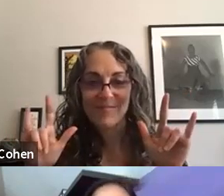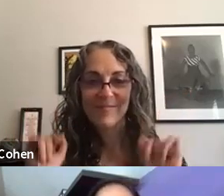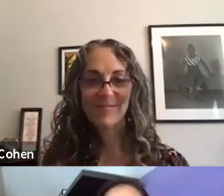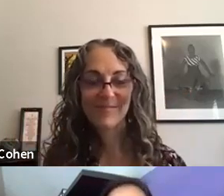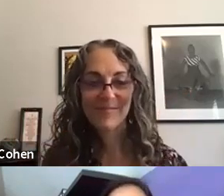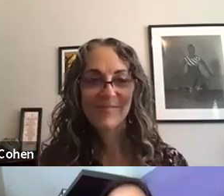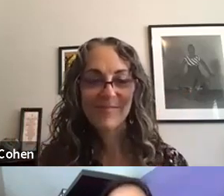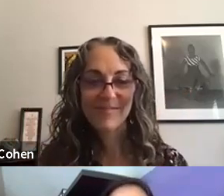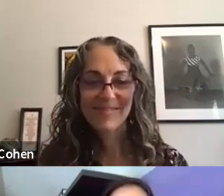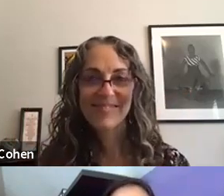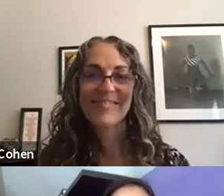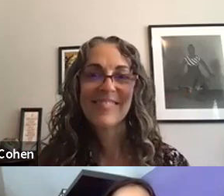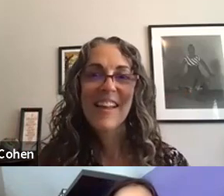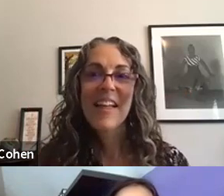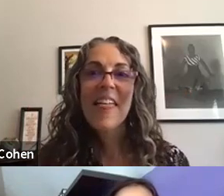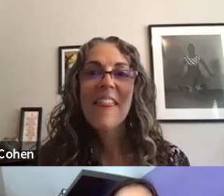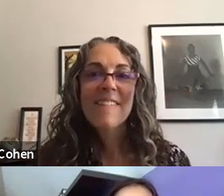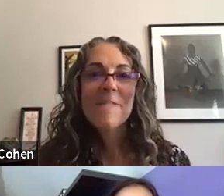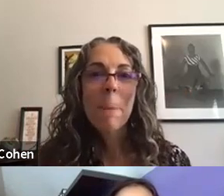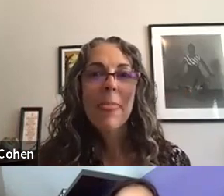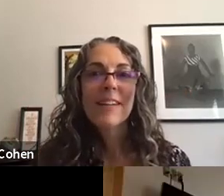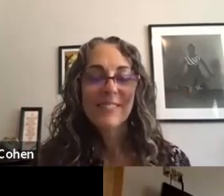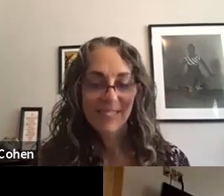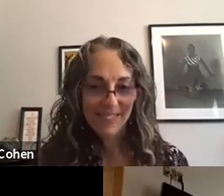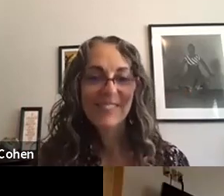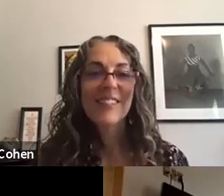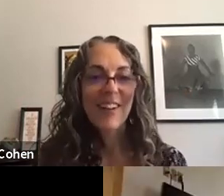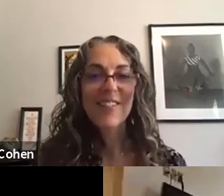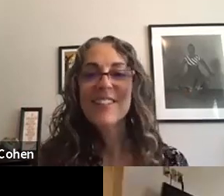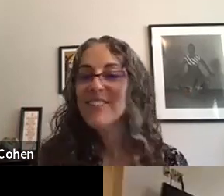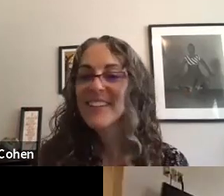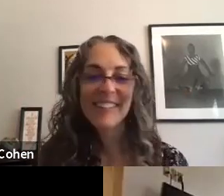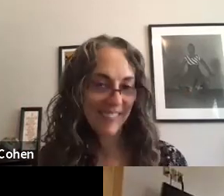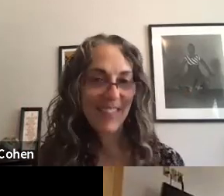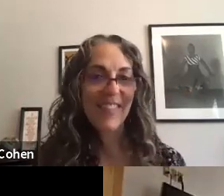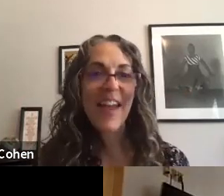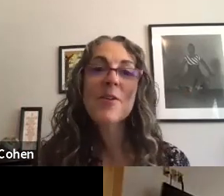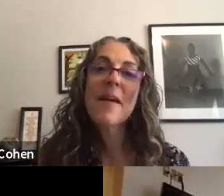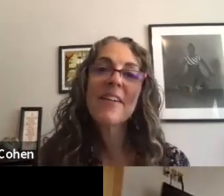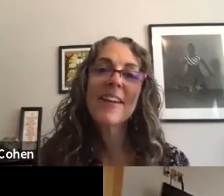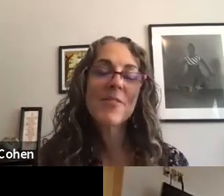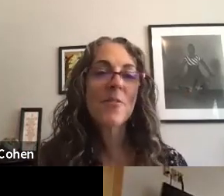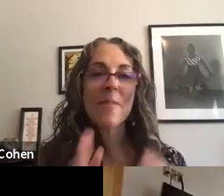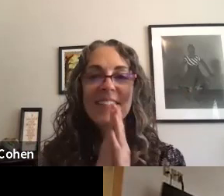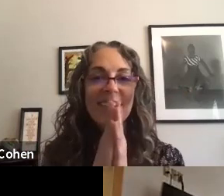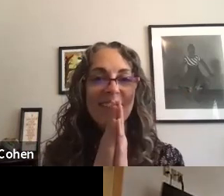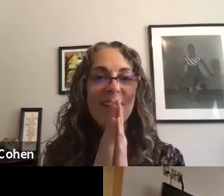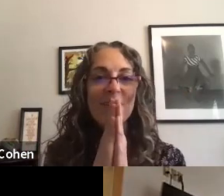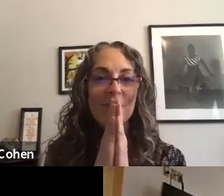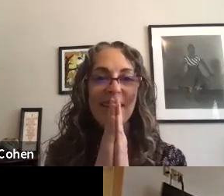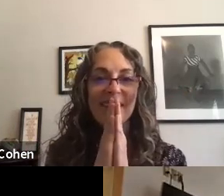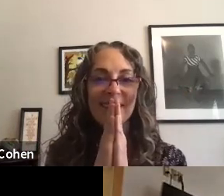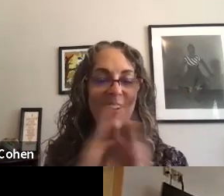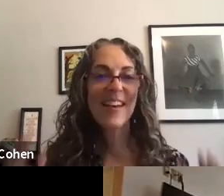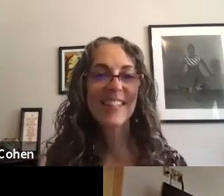Namaste. Namaste. Nothing but love. Recovery's real, everybody. Recovery is real. Thank you, Marion. You're the best. Thank